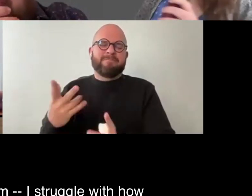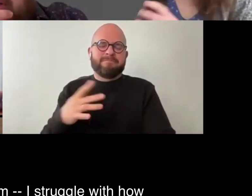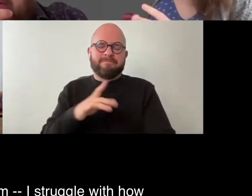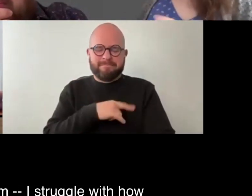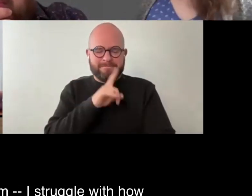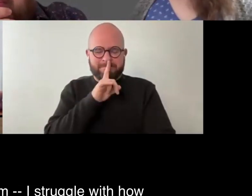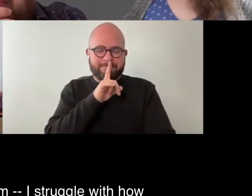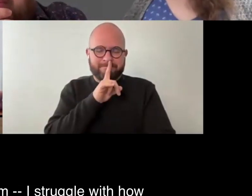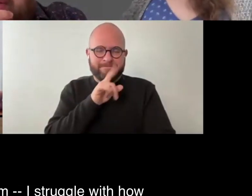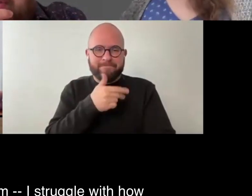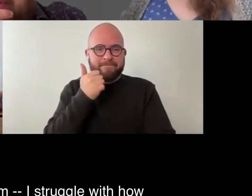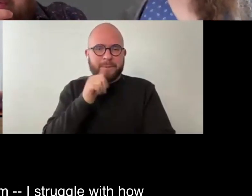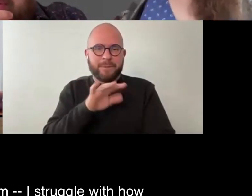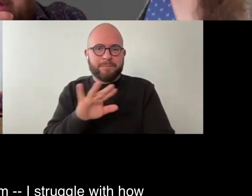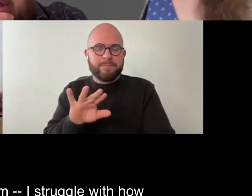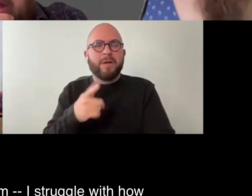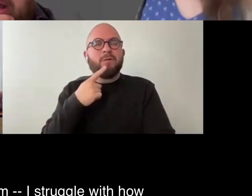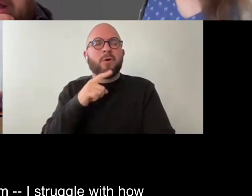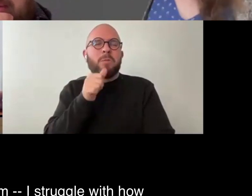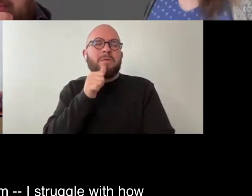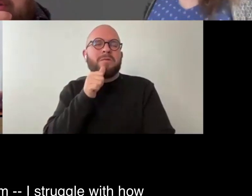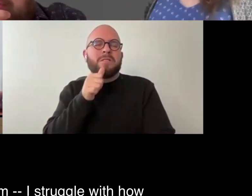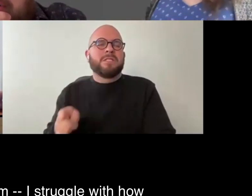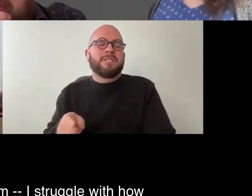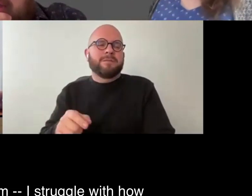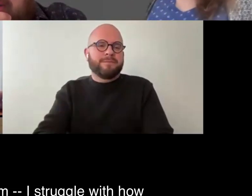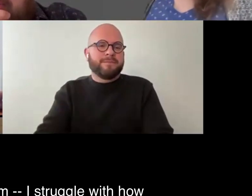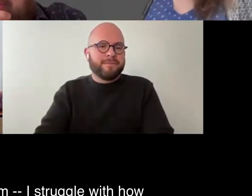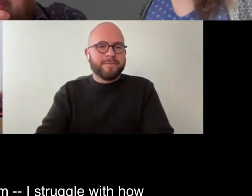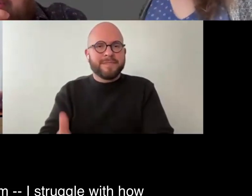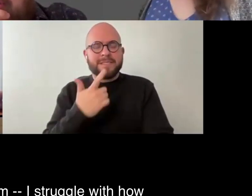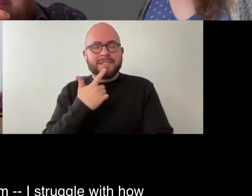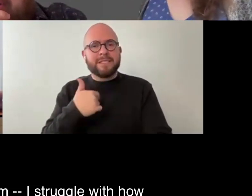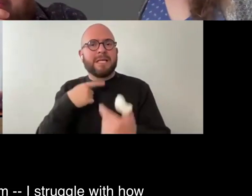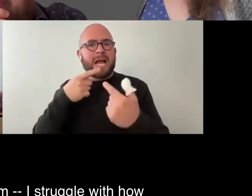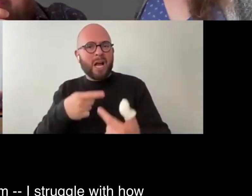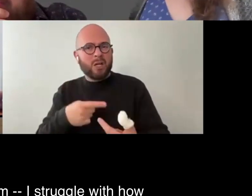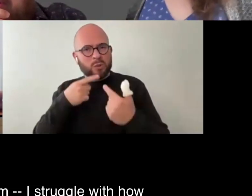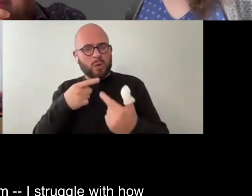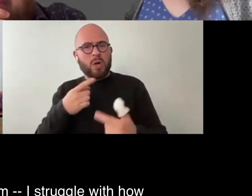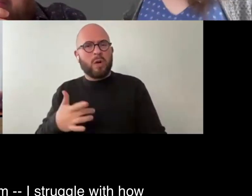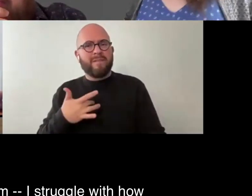for privacy for them. I struggle with how damaging the